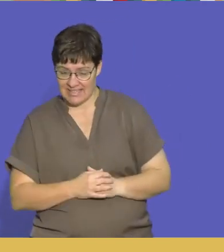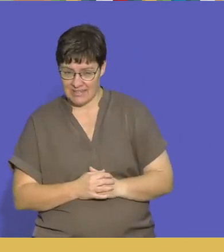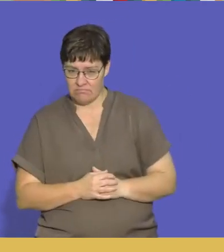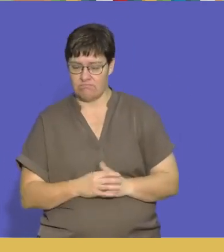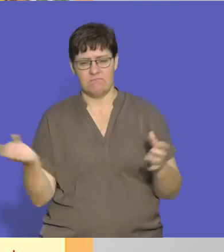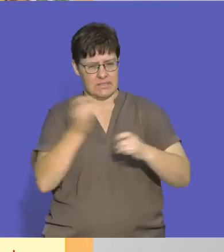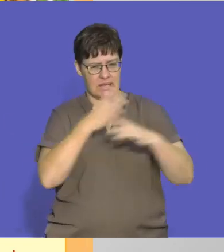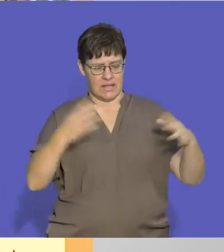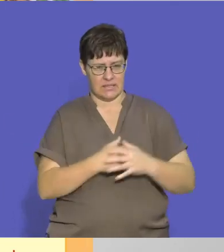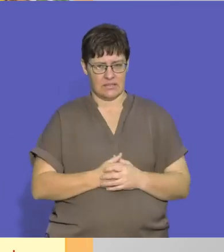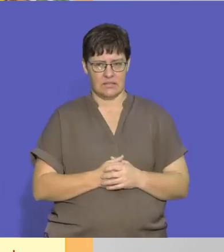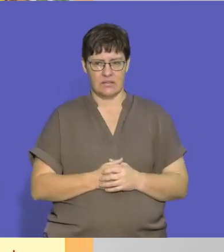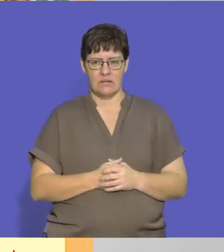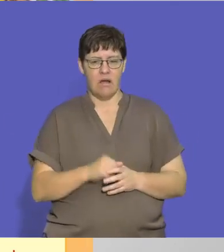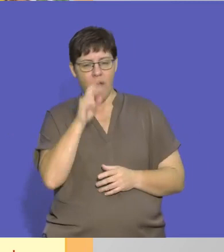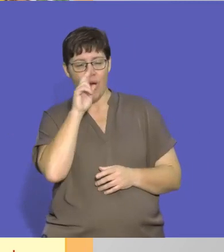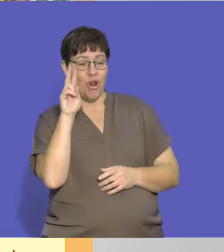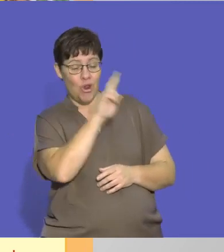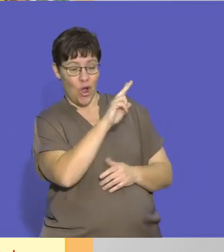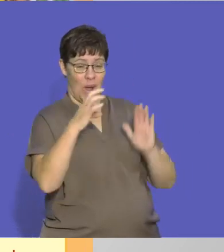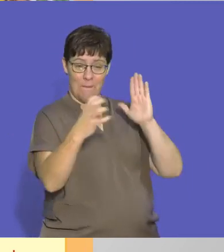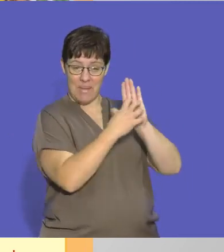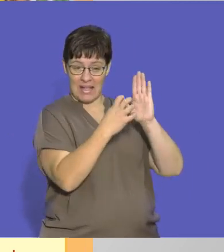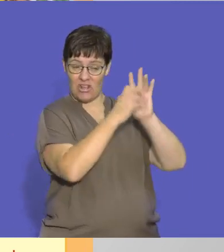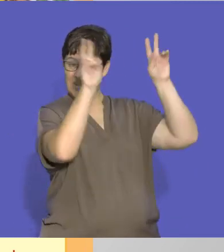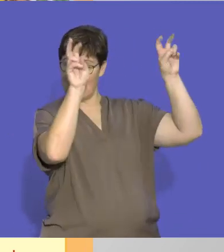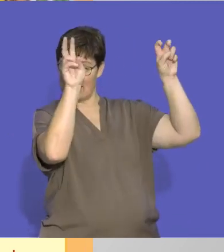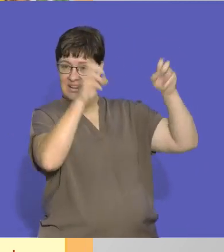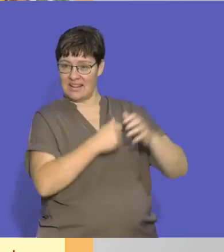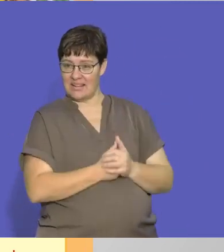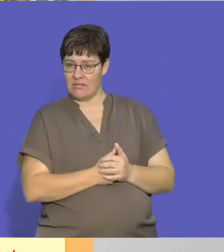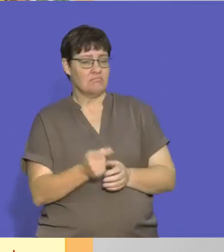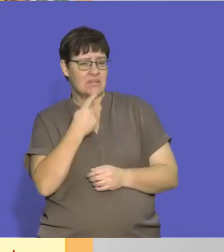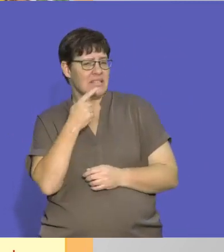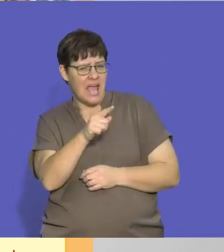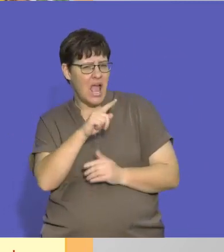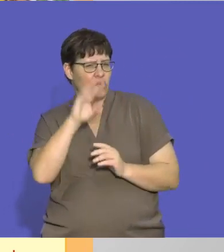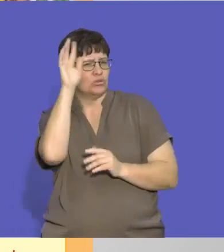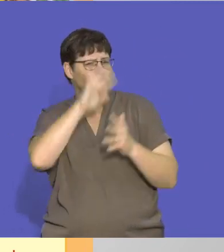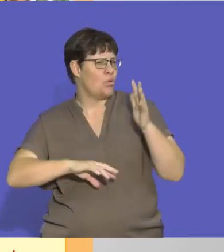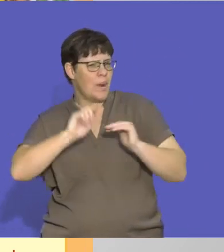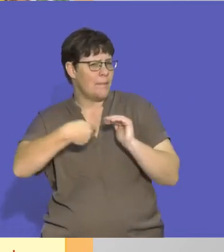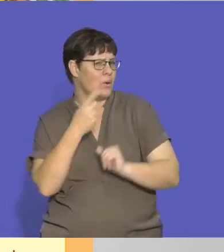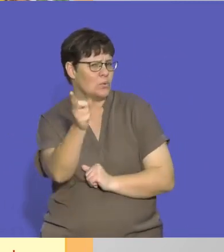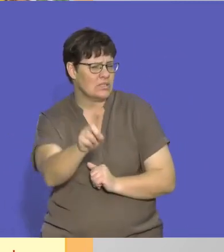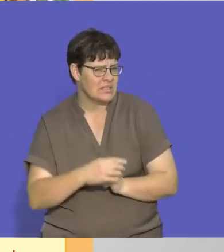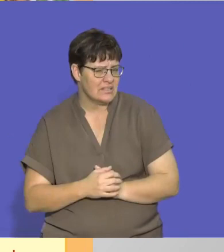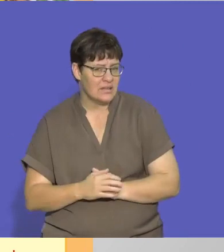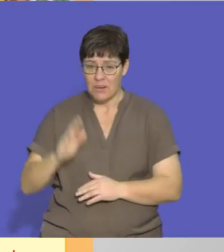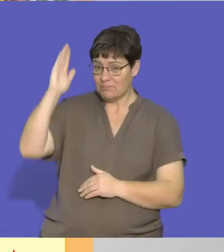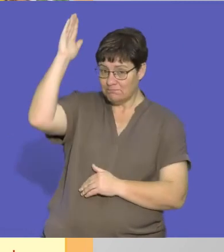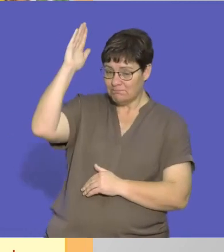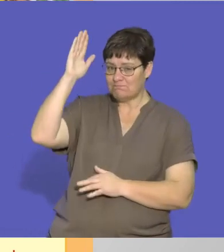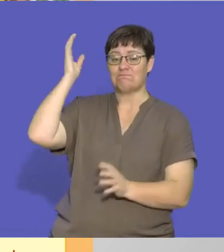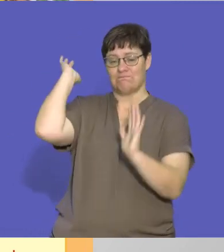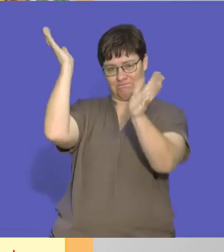Let's begin. Look at the pictures and the title. Can you tell what the story is about? Put up your